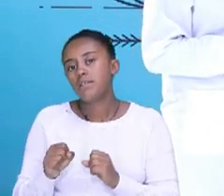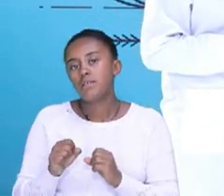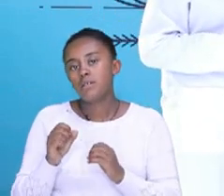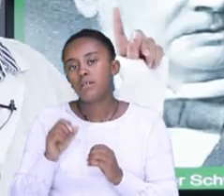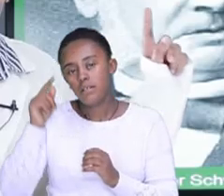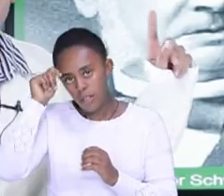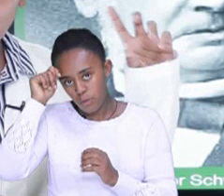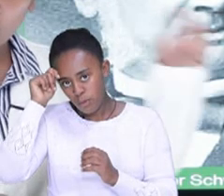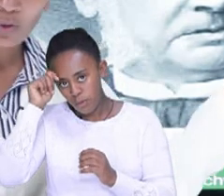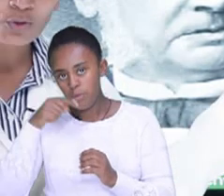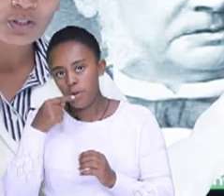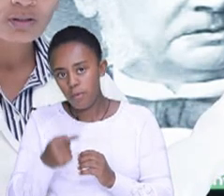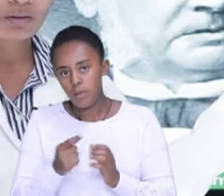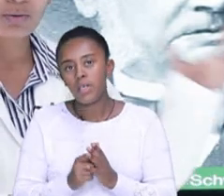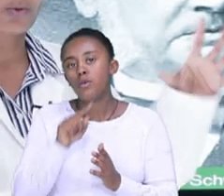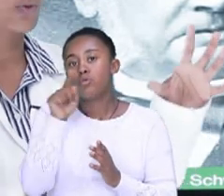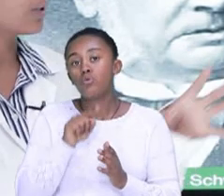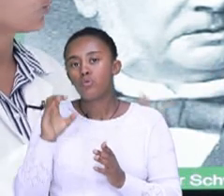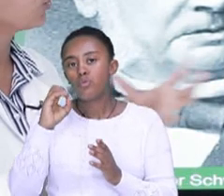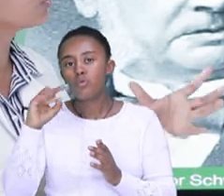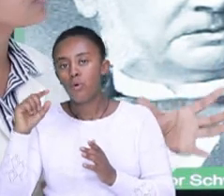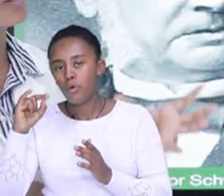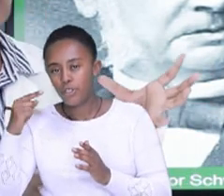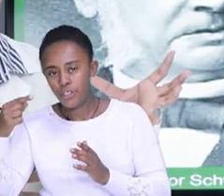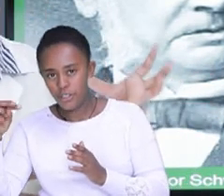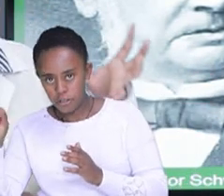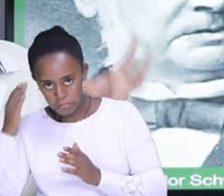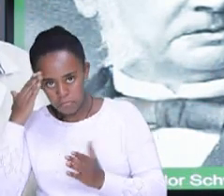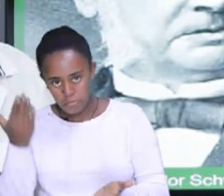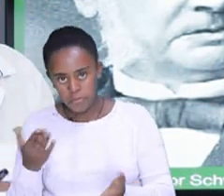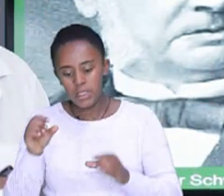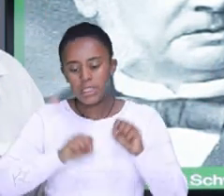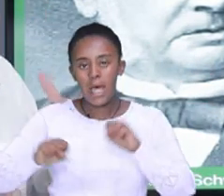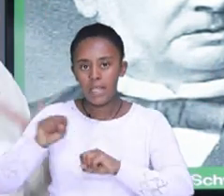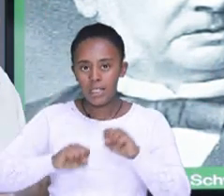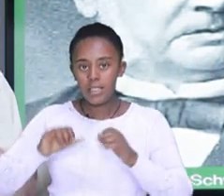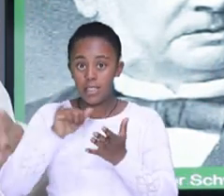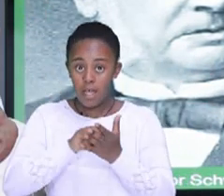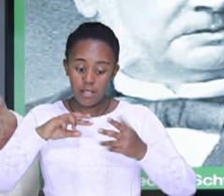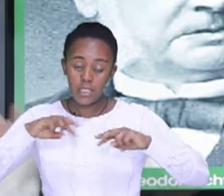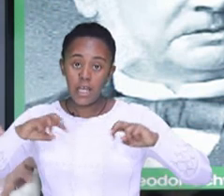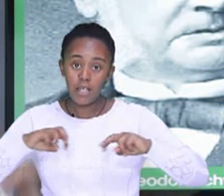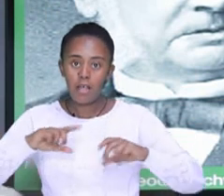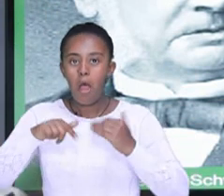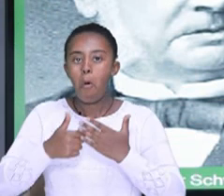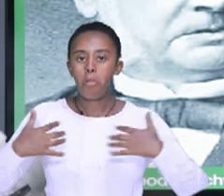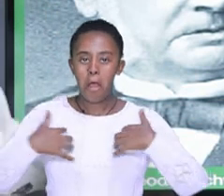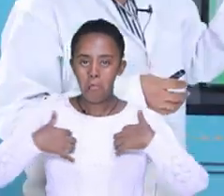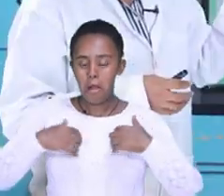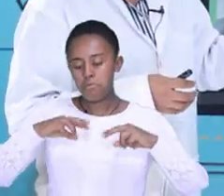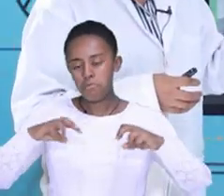Theodor Schwann, who was a zoologist, you know that zoologists are scientists that study about